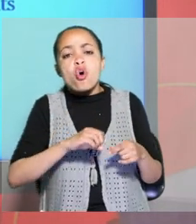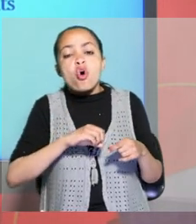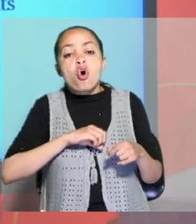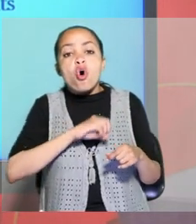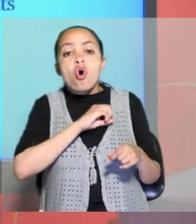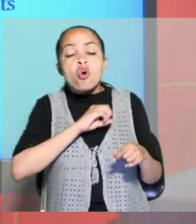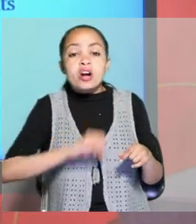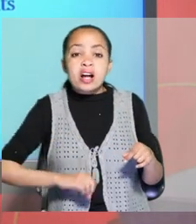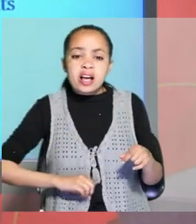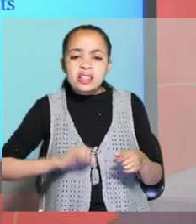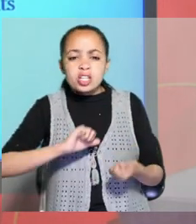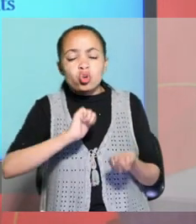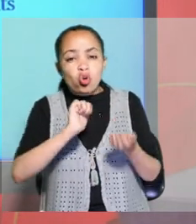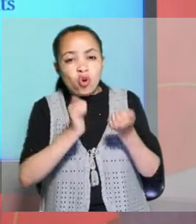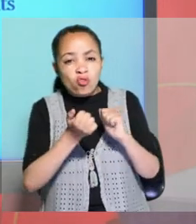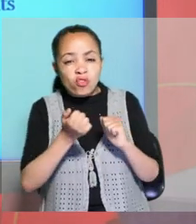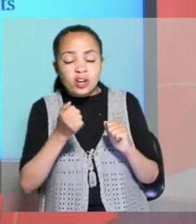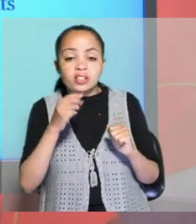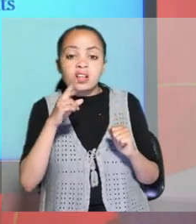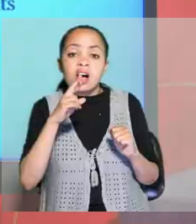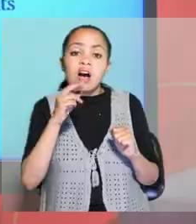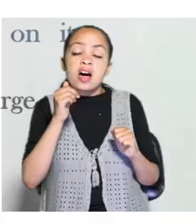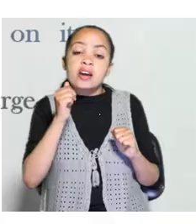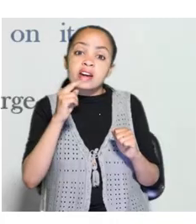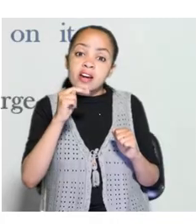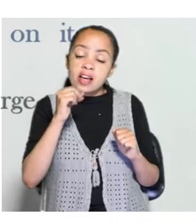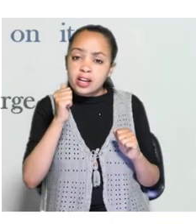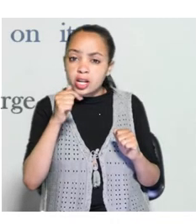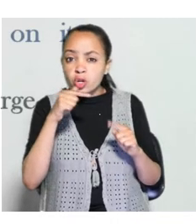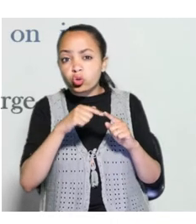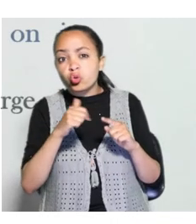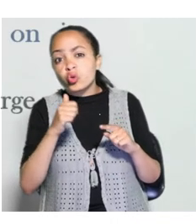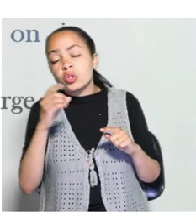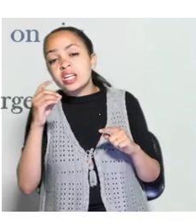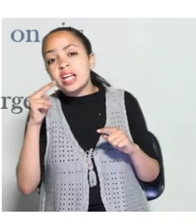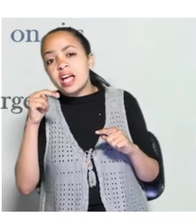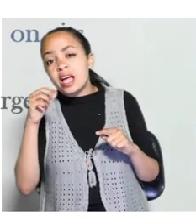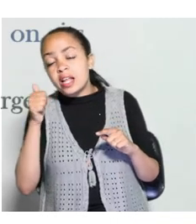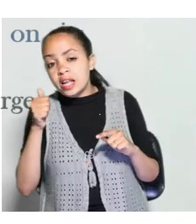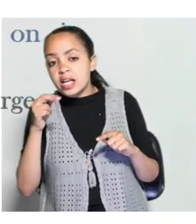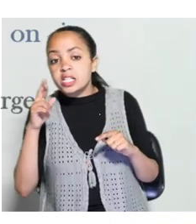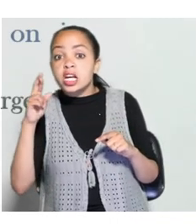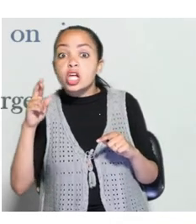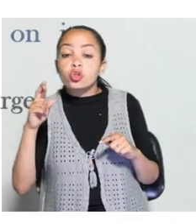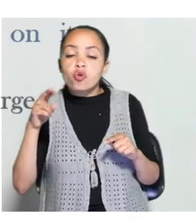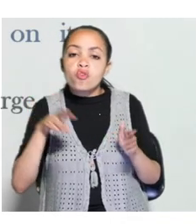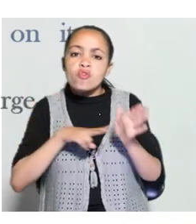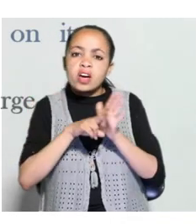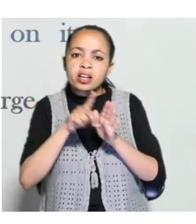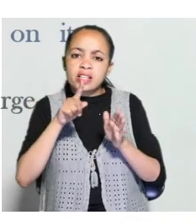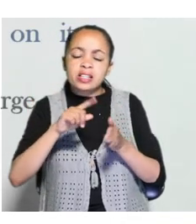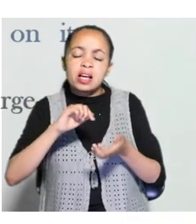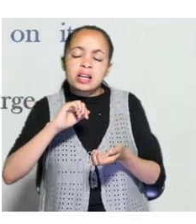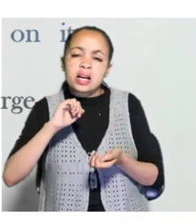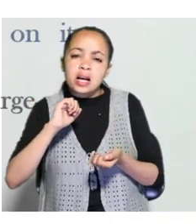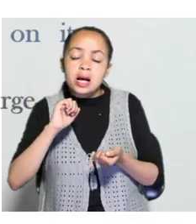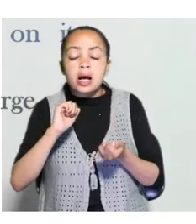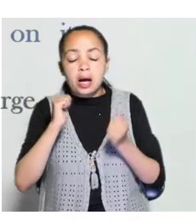can convert RNA to its DNA is this retrovirus. It can capable to mutate